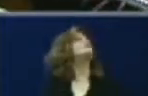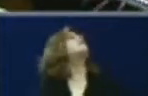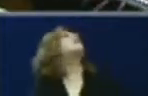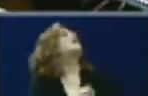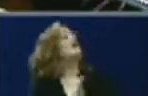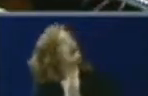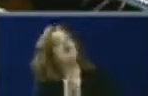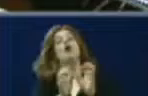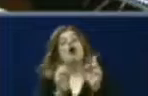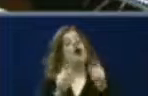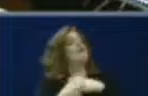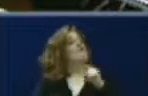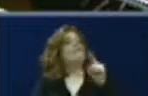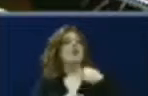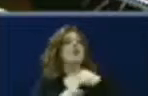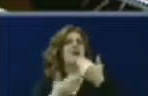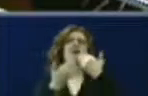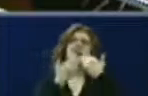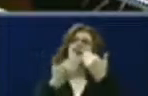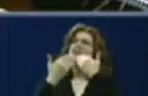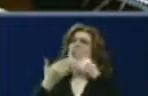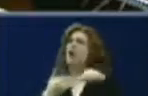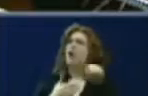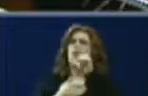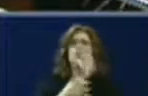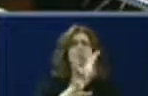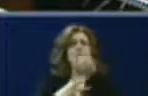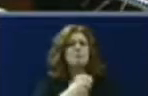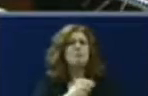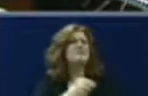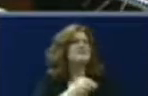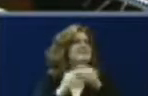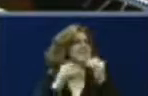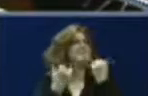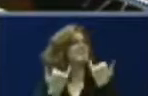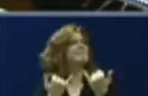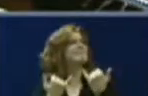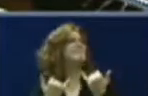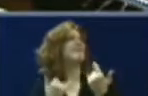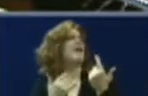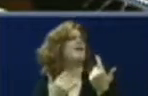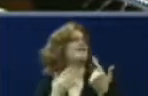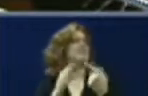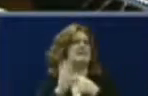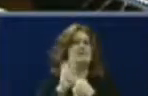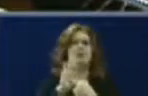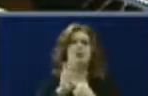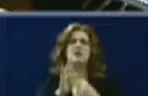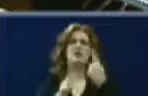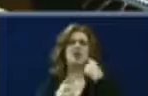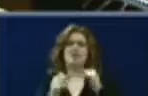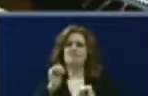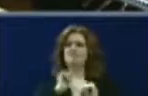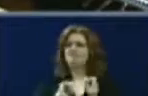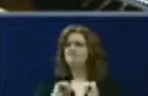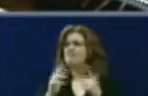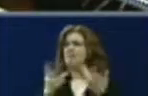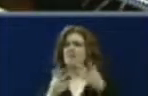I first want to thank all of the participants in tonight's demonstrations from District 3. It was just a really